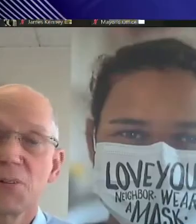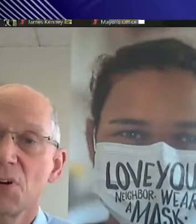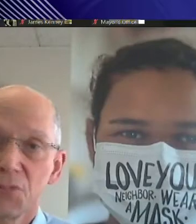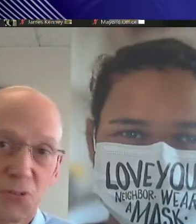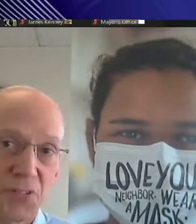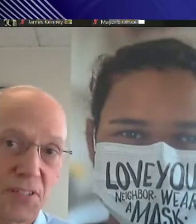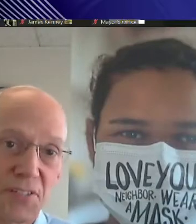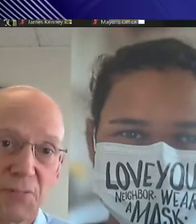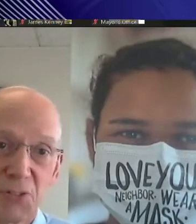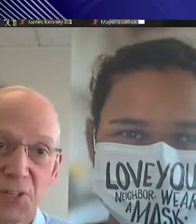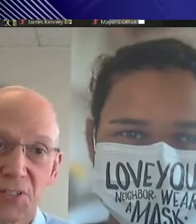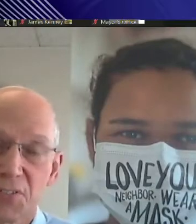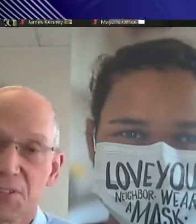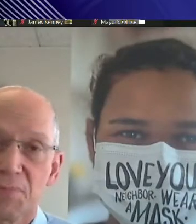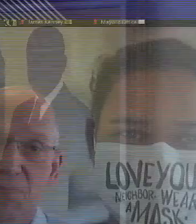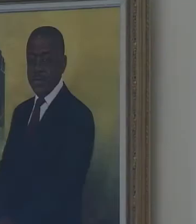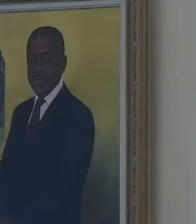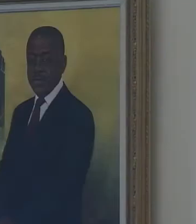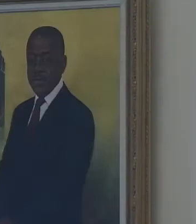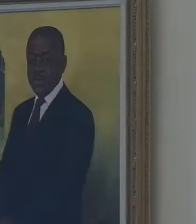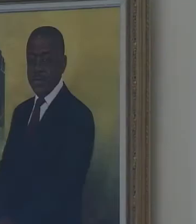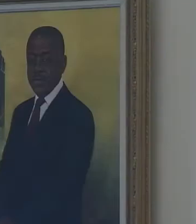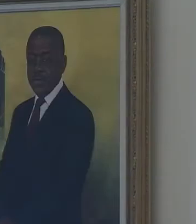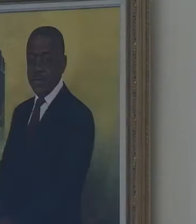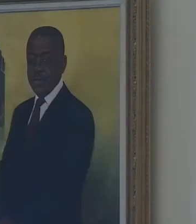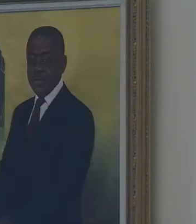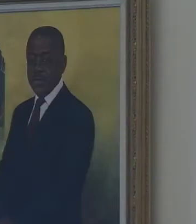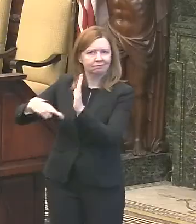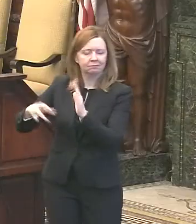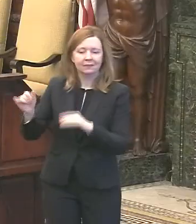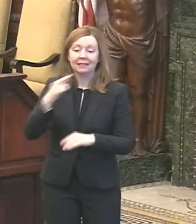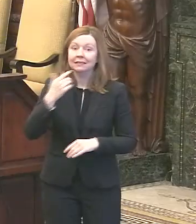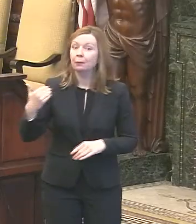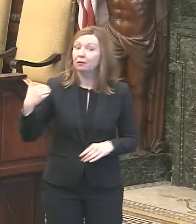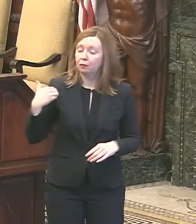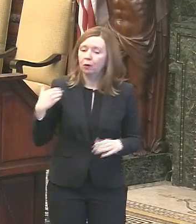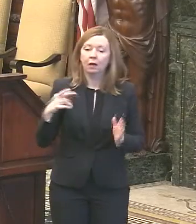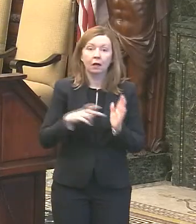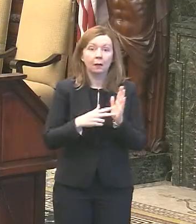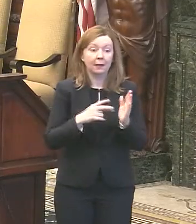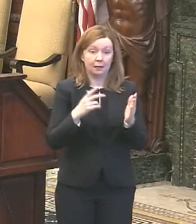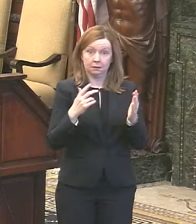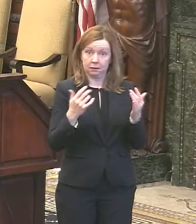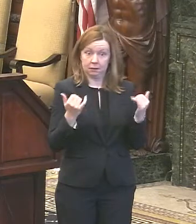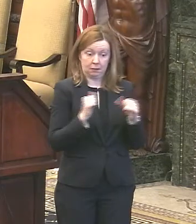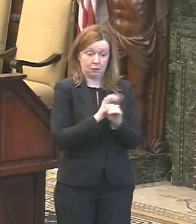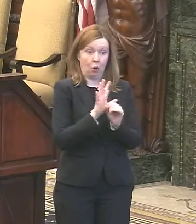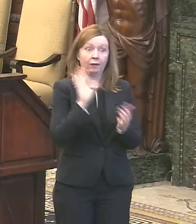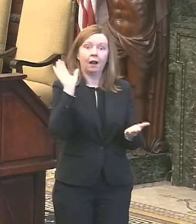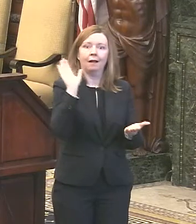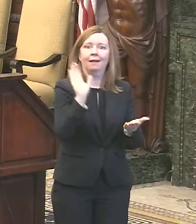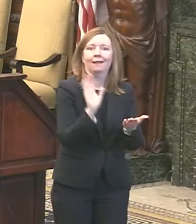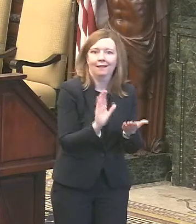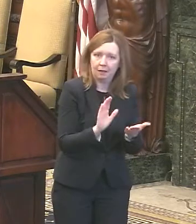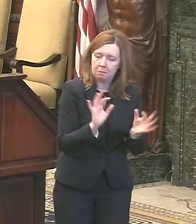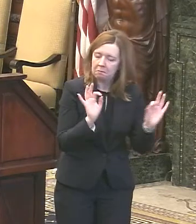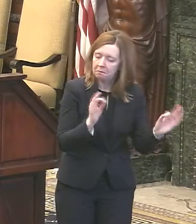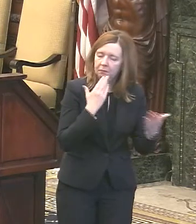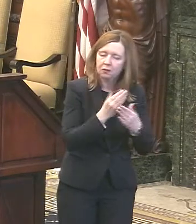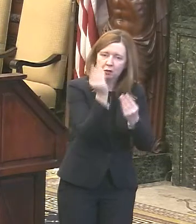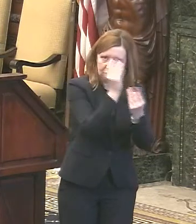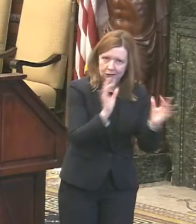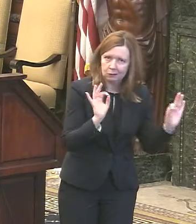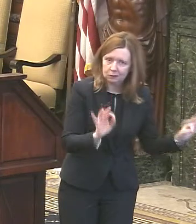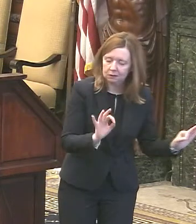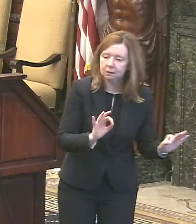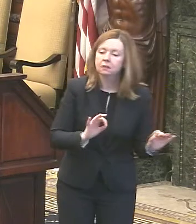Now, let me turn to our social distancing restrictions. So as I said earlier, there are signs that the current epidemic wave may be on decline. That's good news.